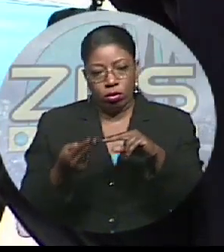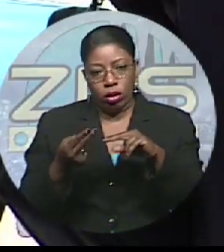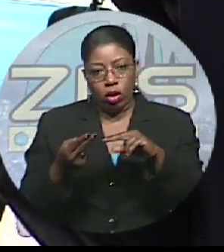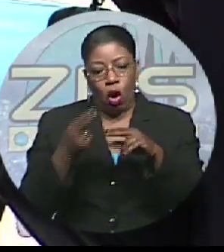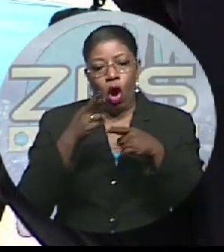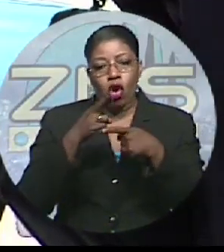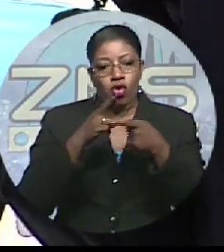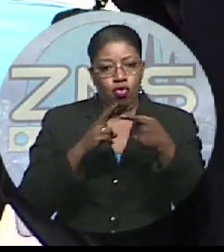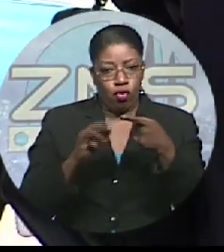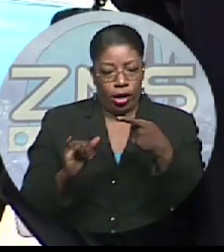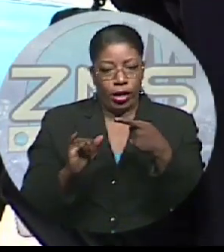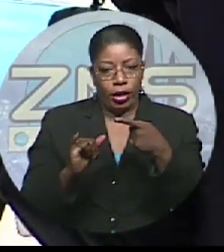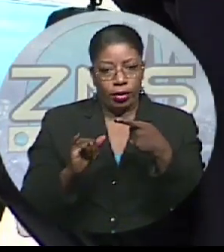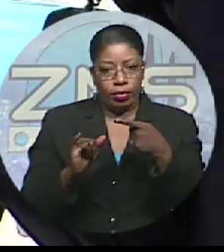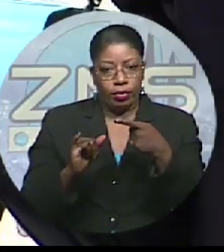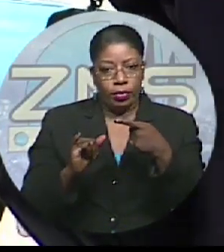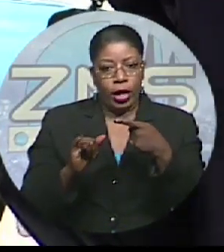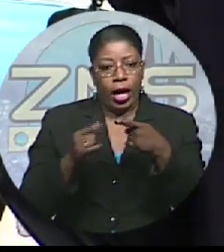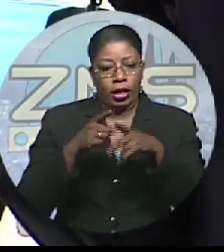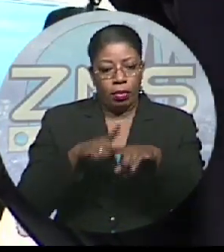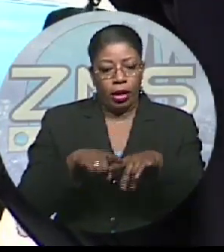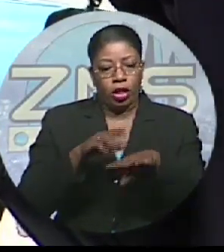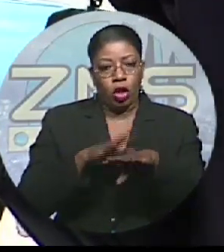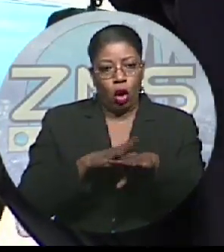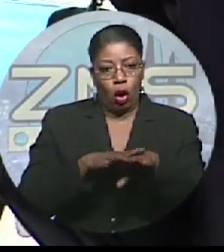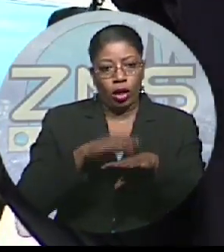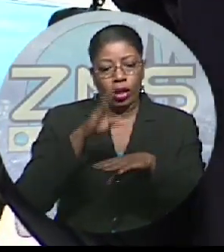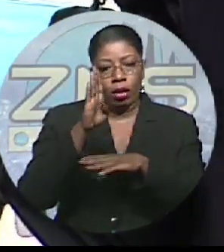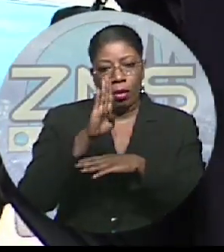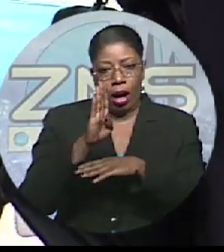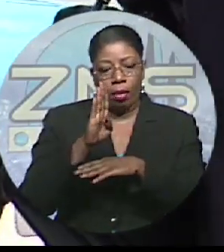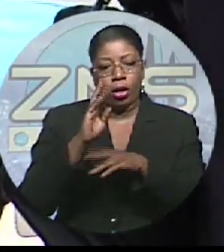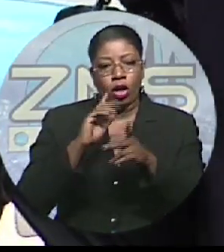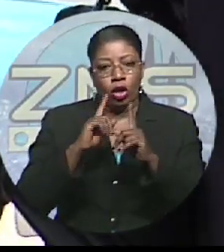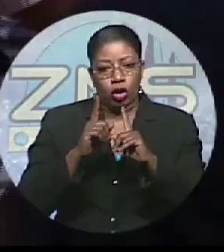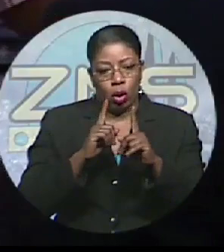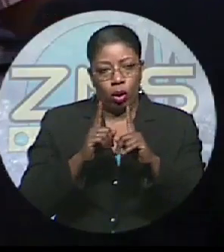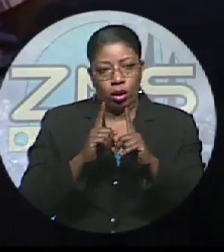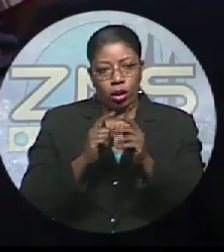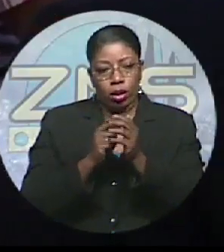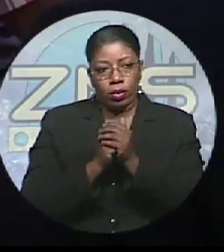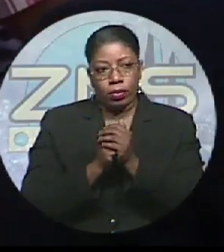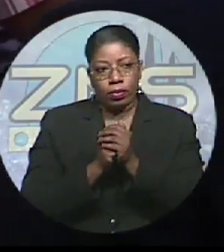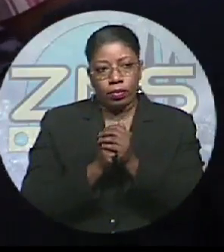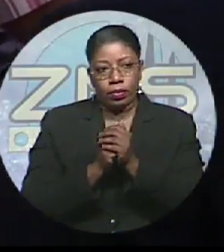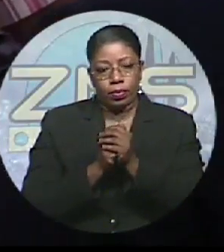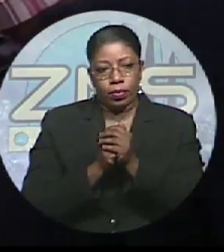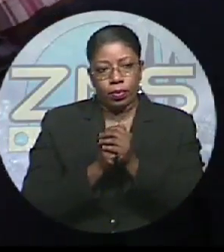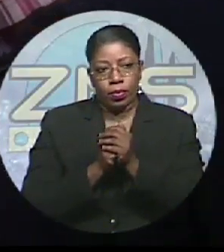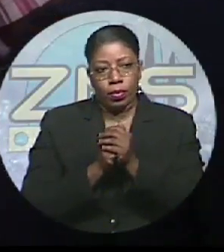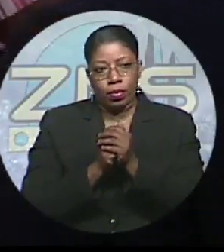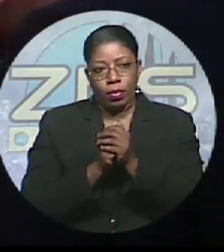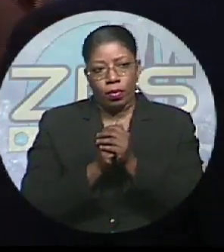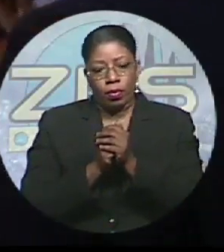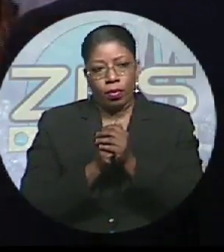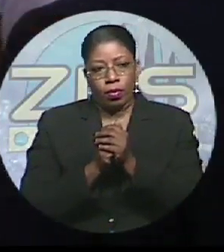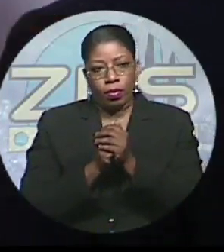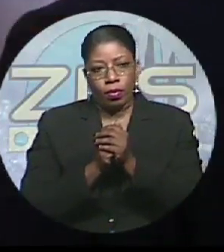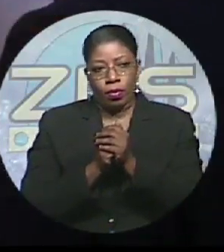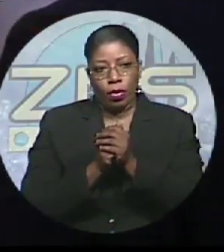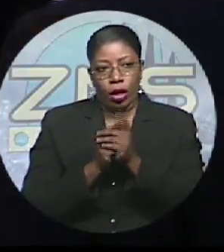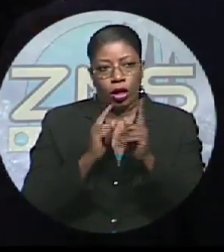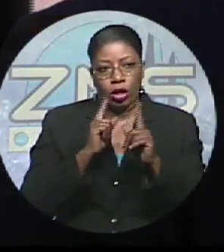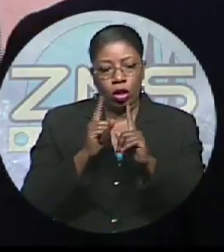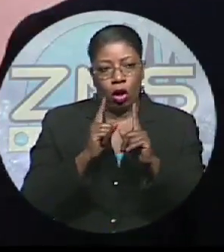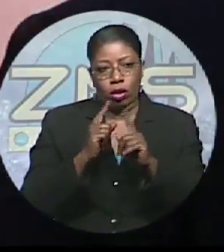rating will be hinged on the outcome of the Baha Mar talks and the resort's subsequent opening. In their assessment, they said that what